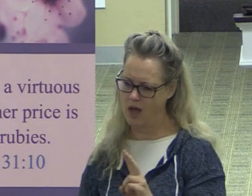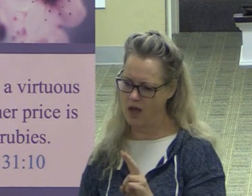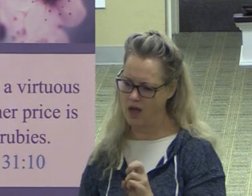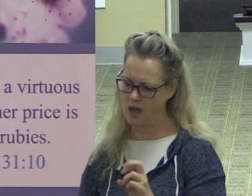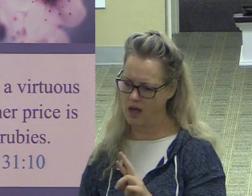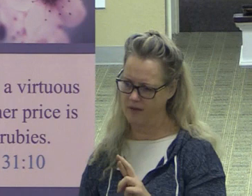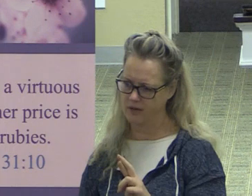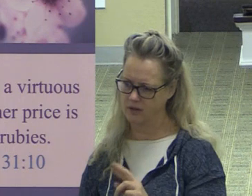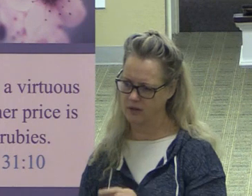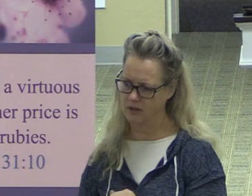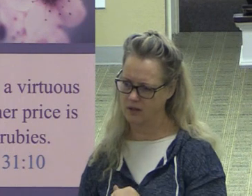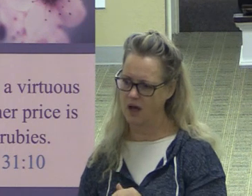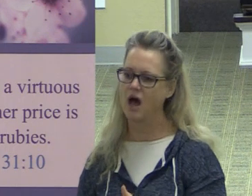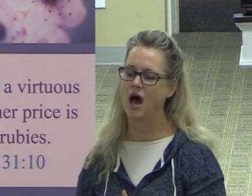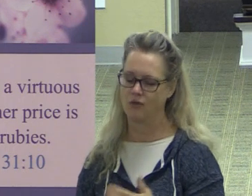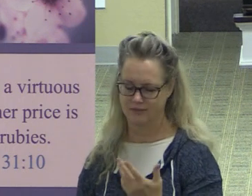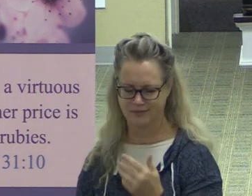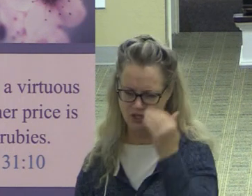to think, you know,